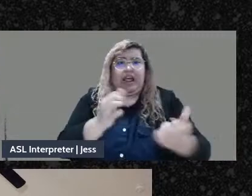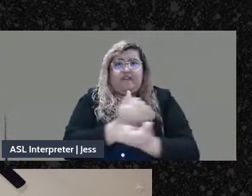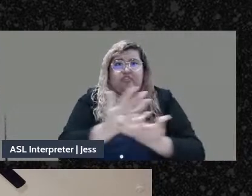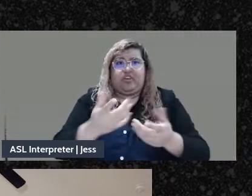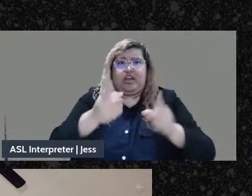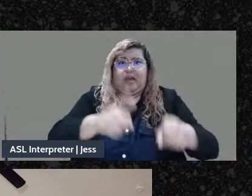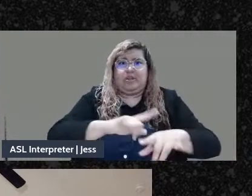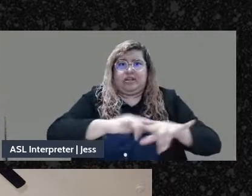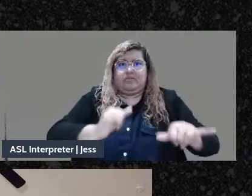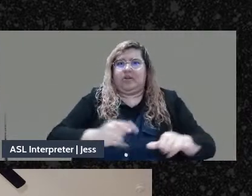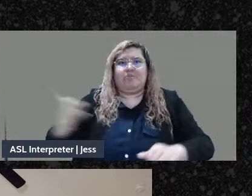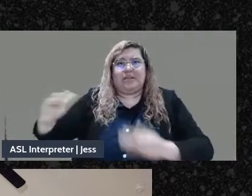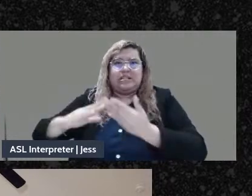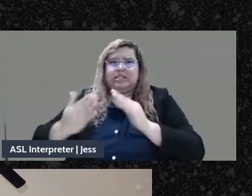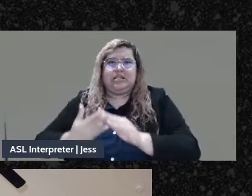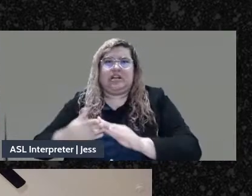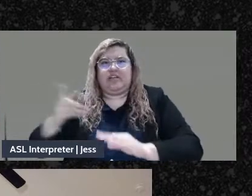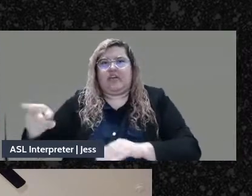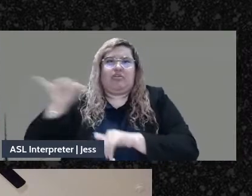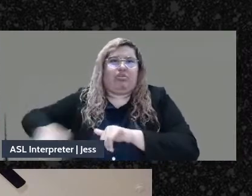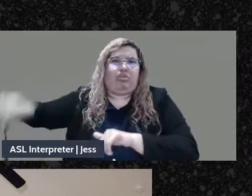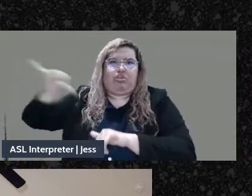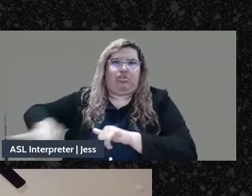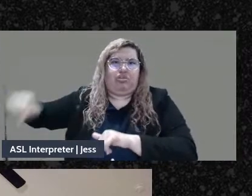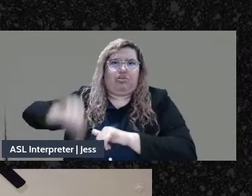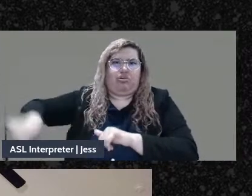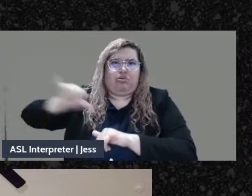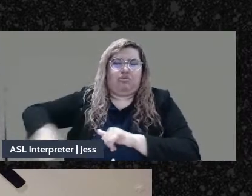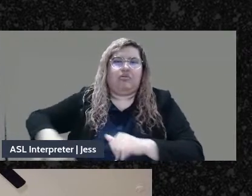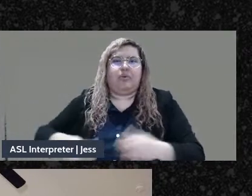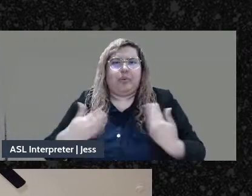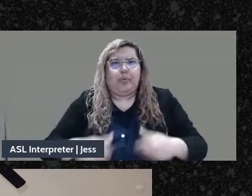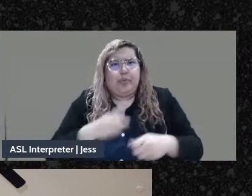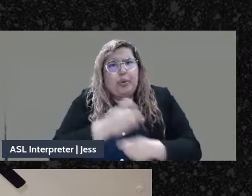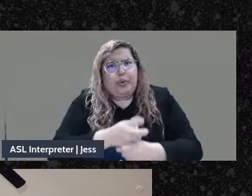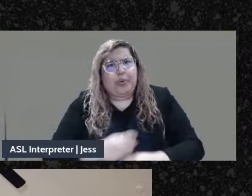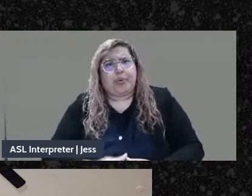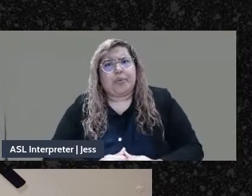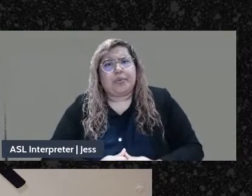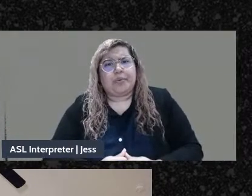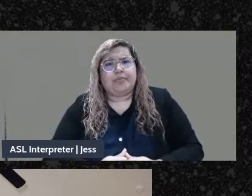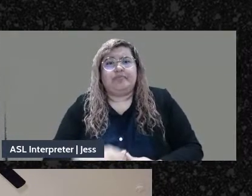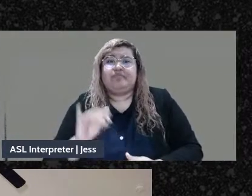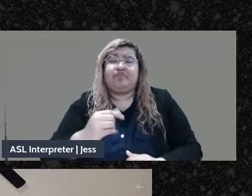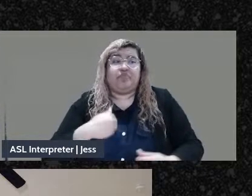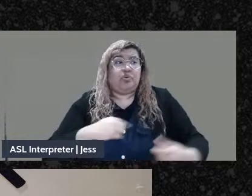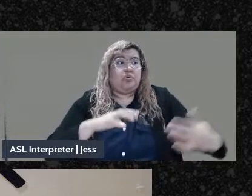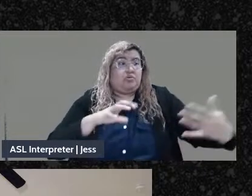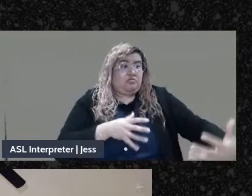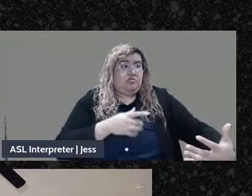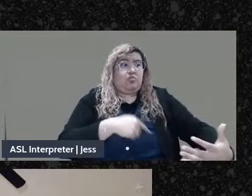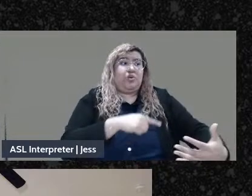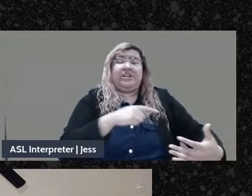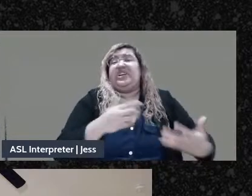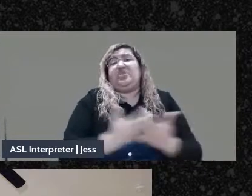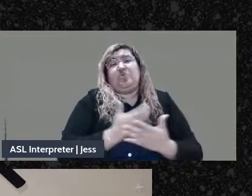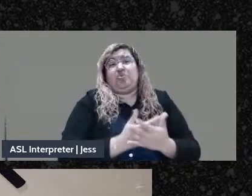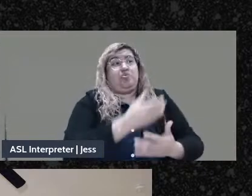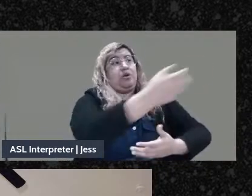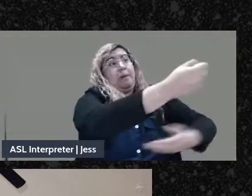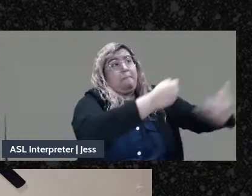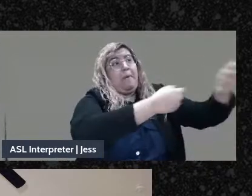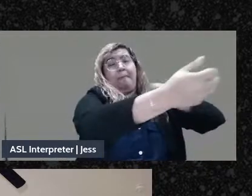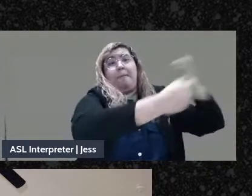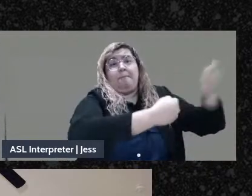keeps rehashing their like tired playbook. We also need to keep bringing in new people to keep this fight going, right? It's like another thing we're learning,